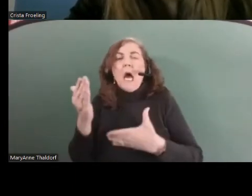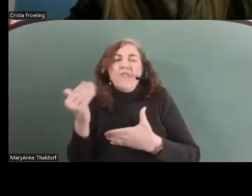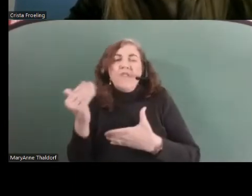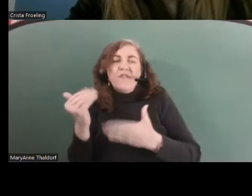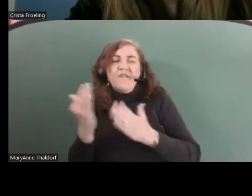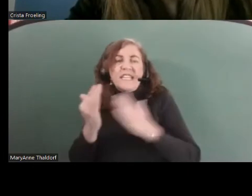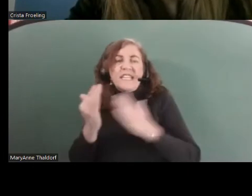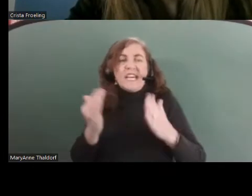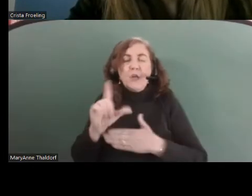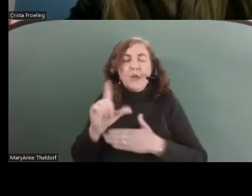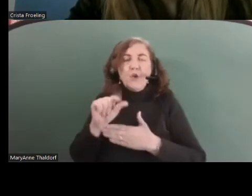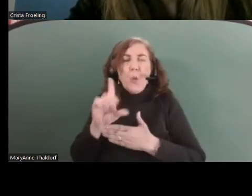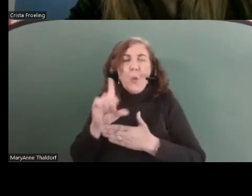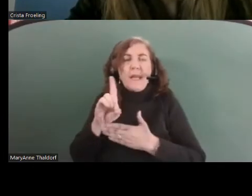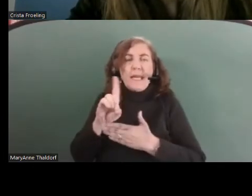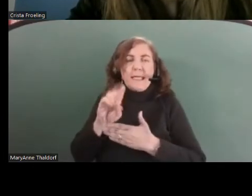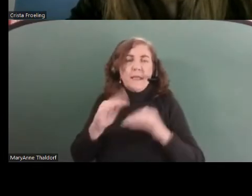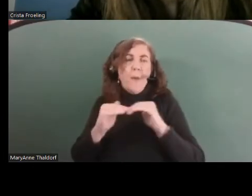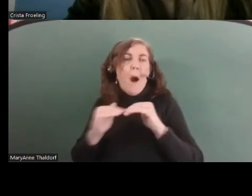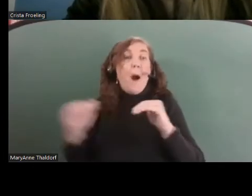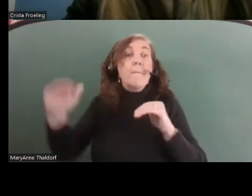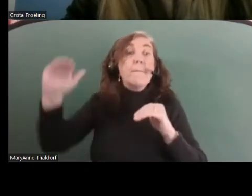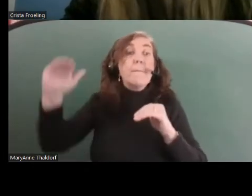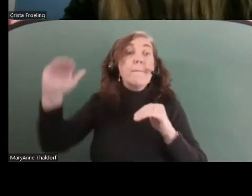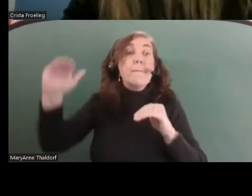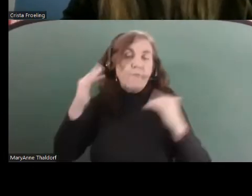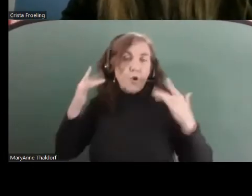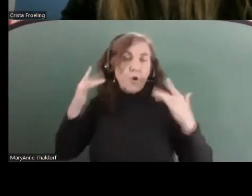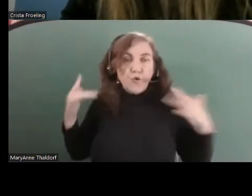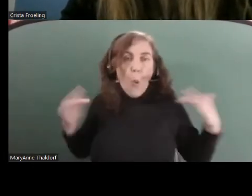the noise in order to understand.